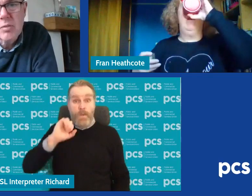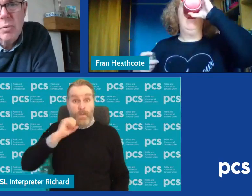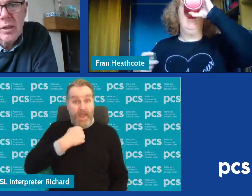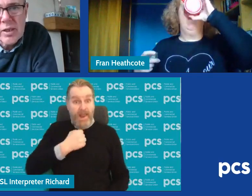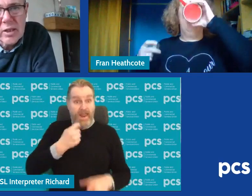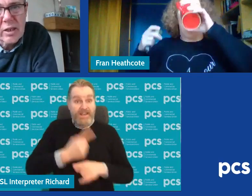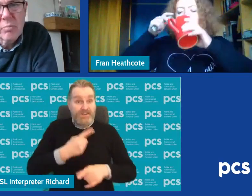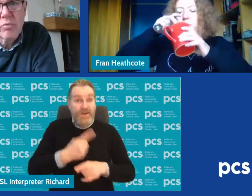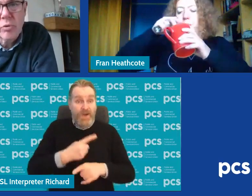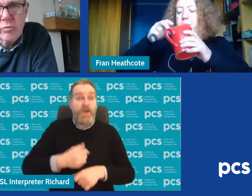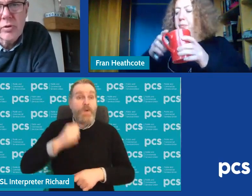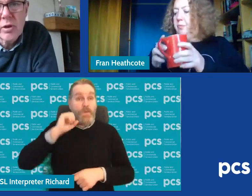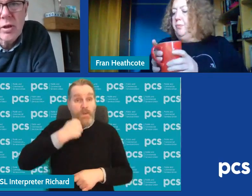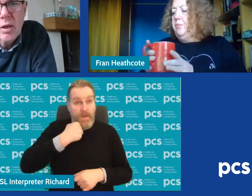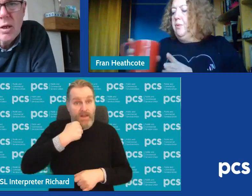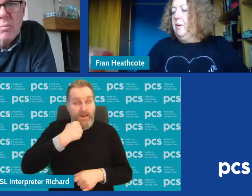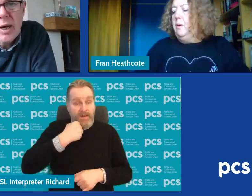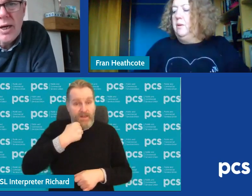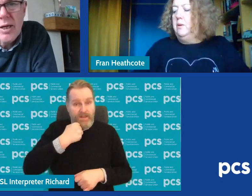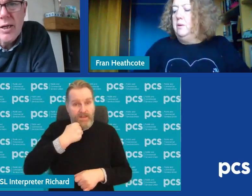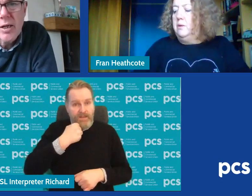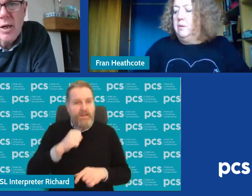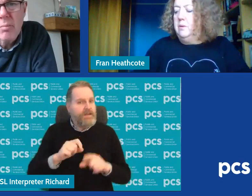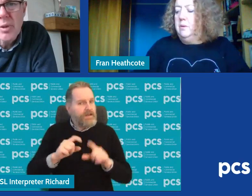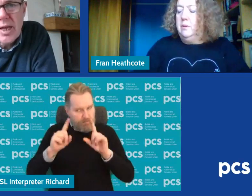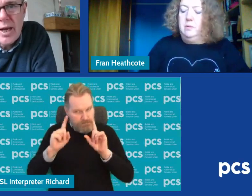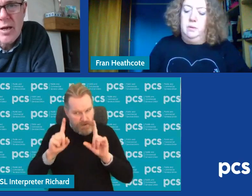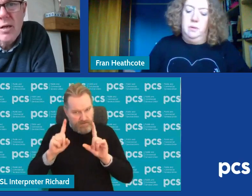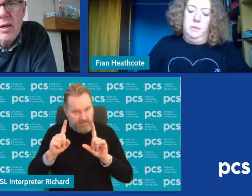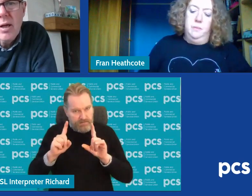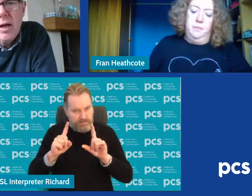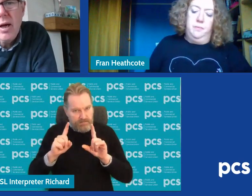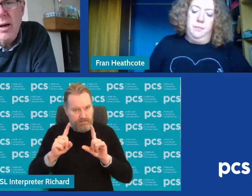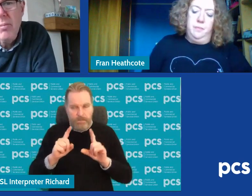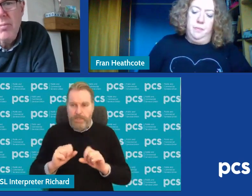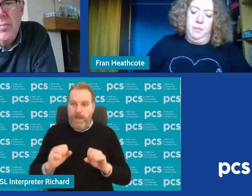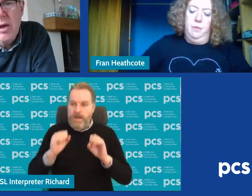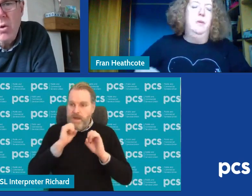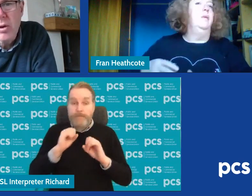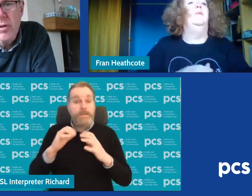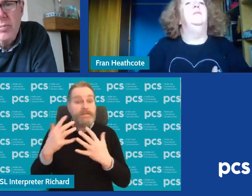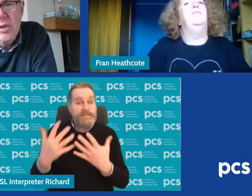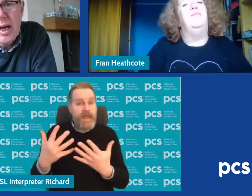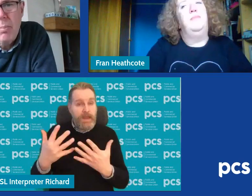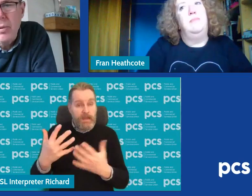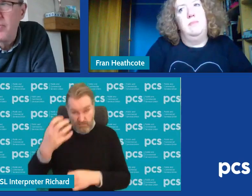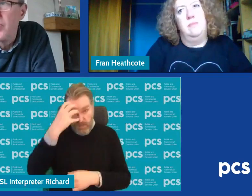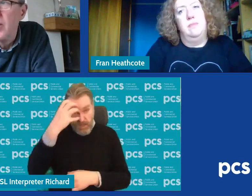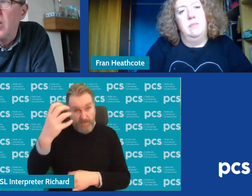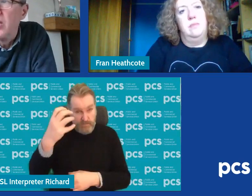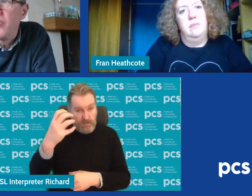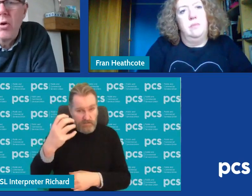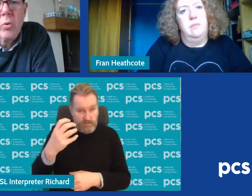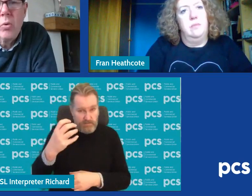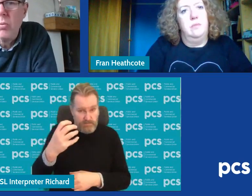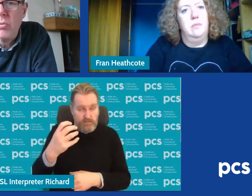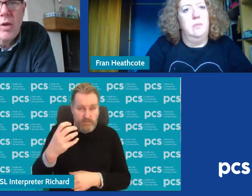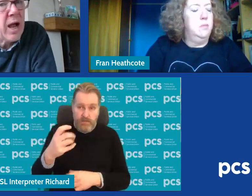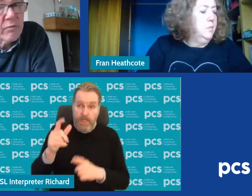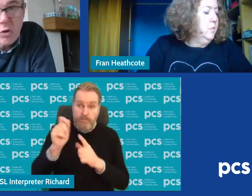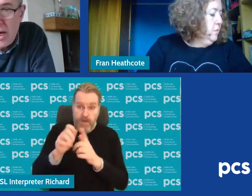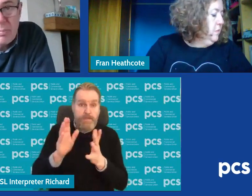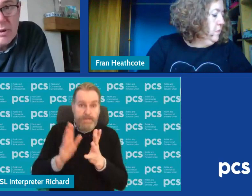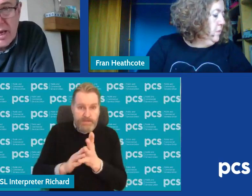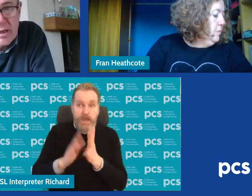to be explicitly approved by number 10 in order for them to happen. And so